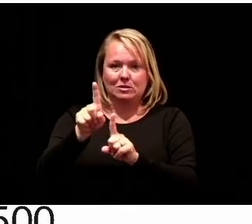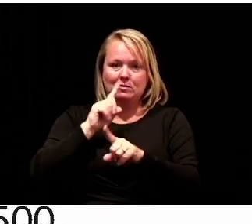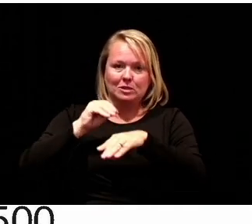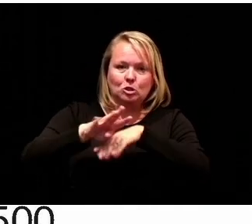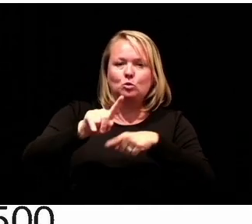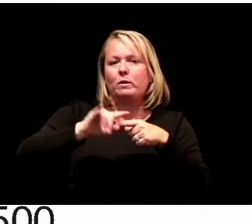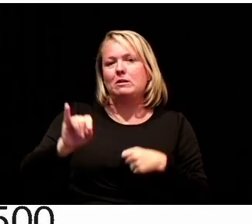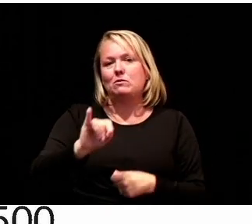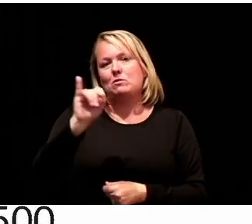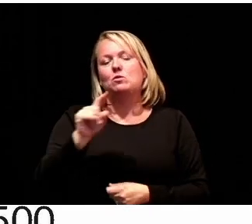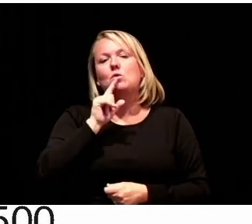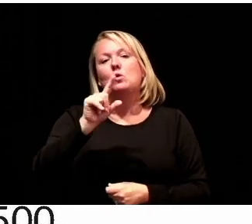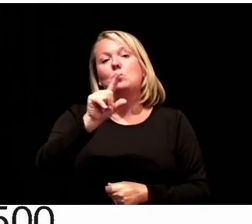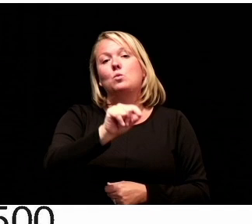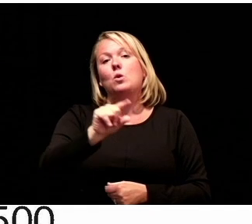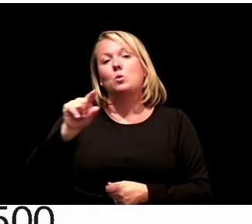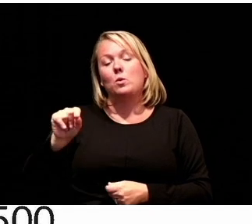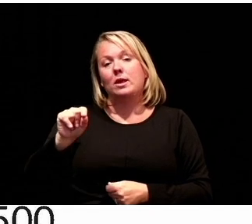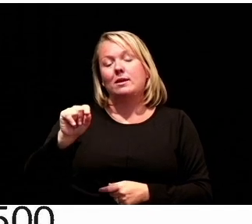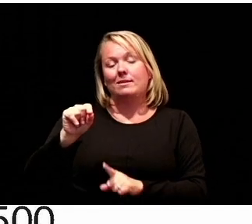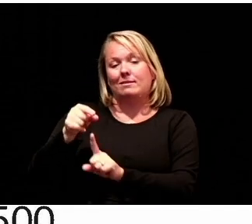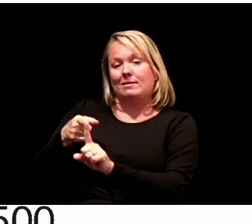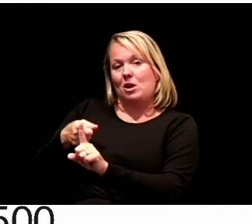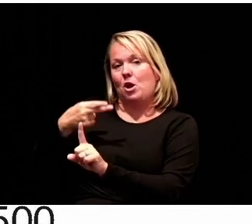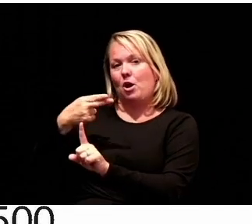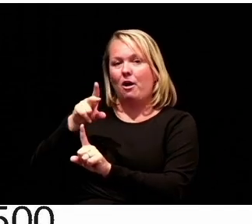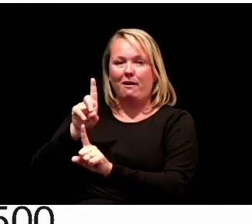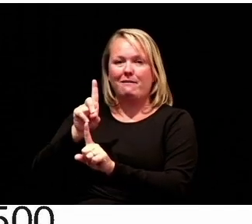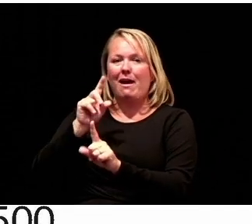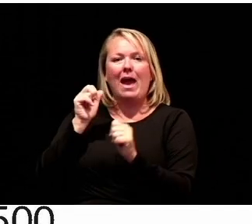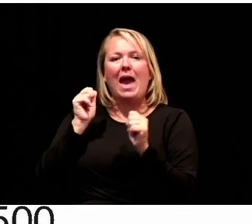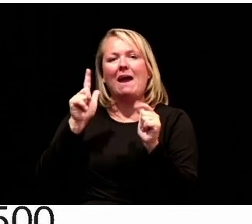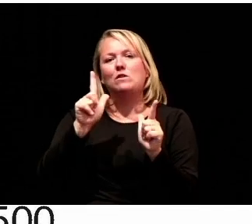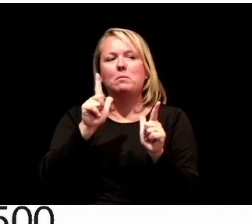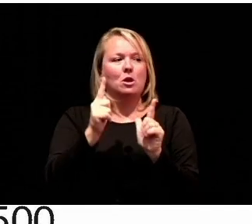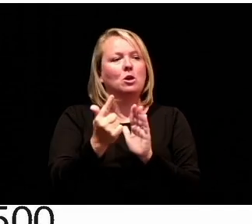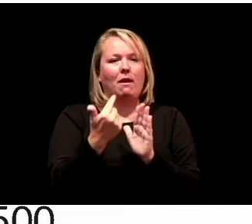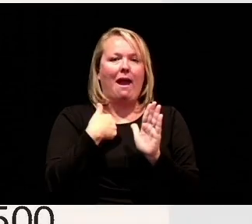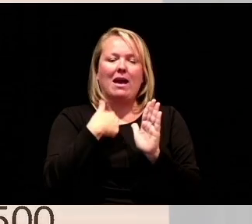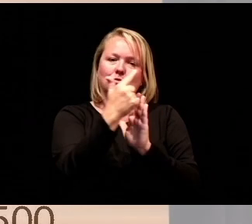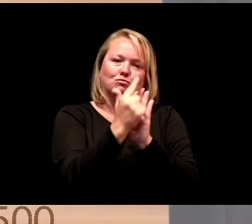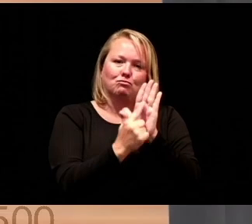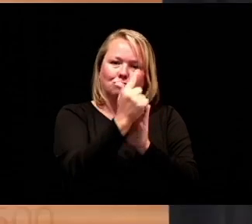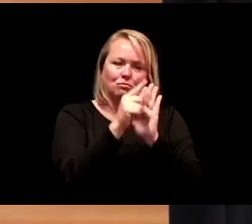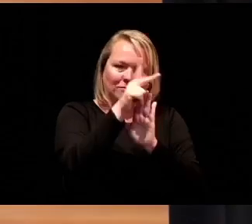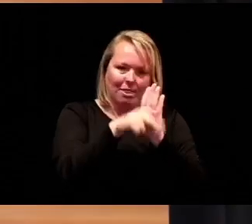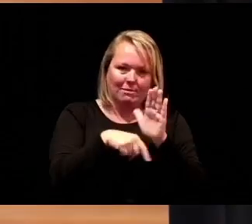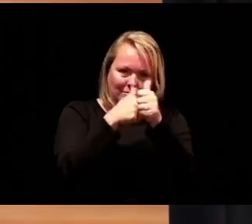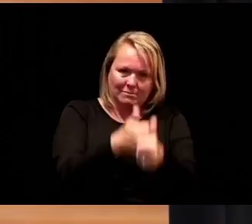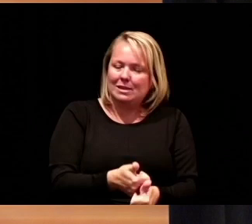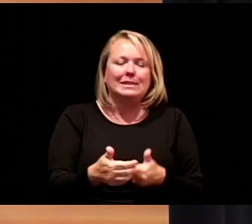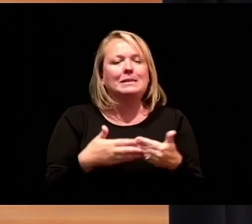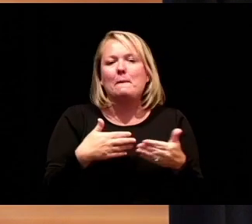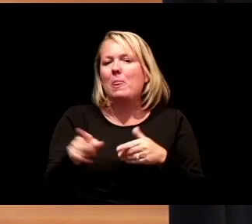were a couple appeals filed. I think it looked like HUD was concerned that it didn't have anything formal on the